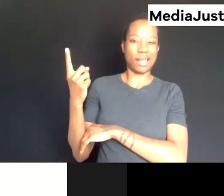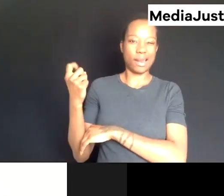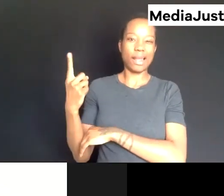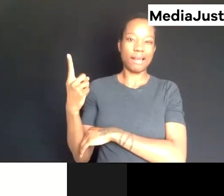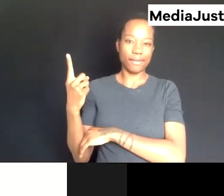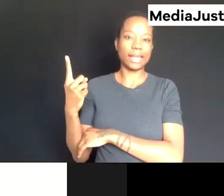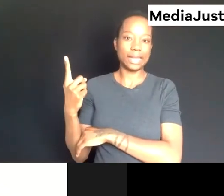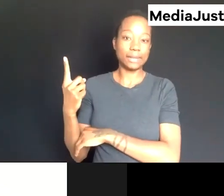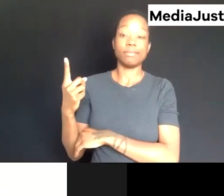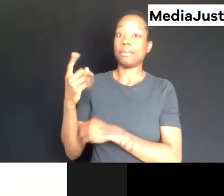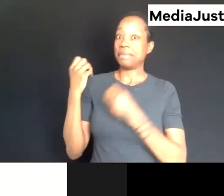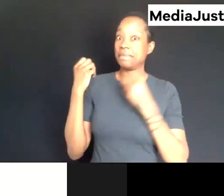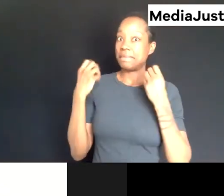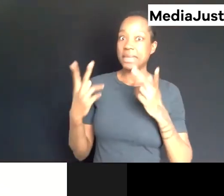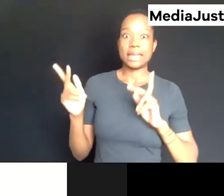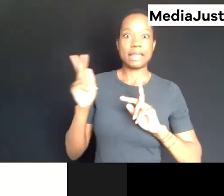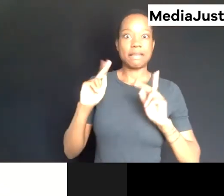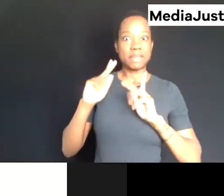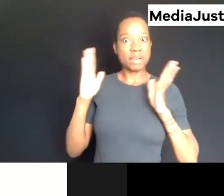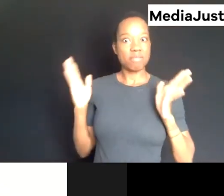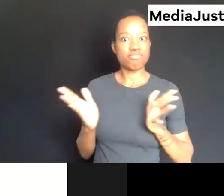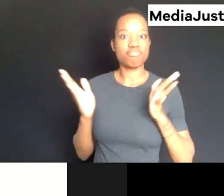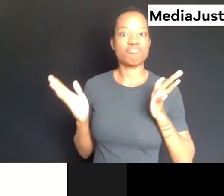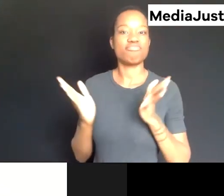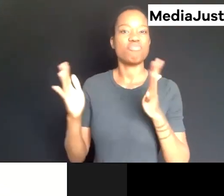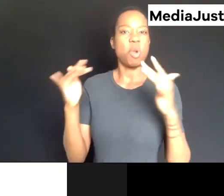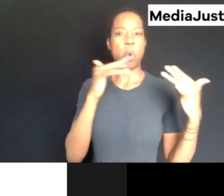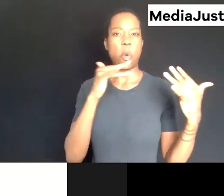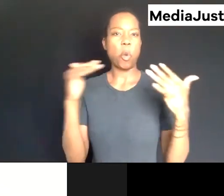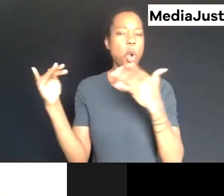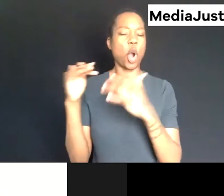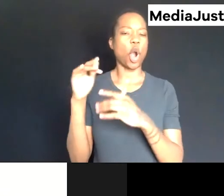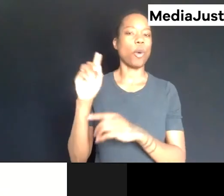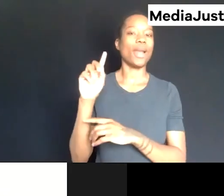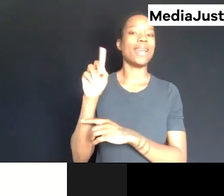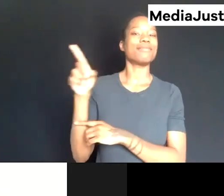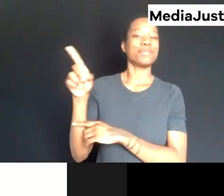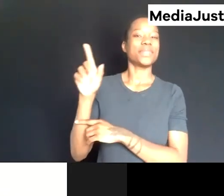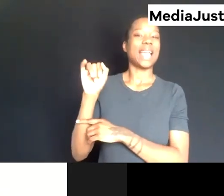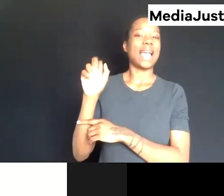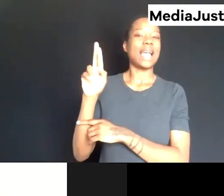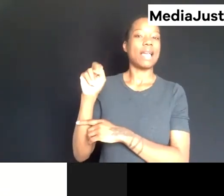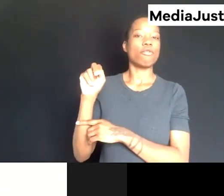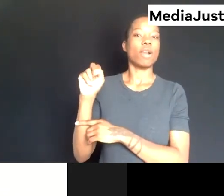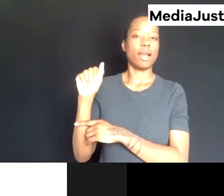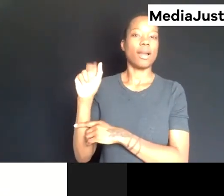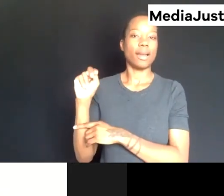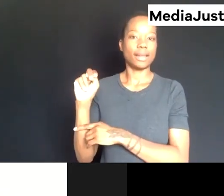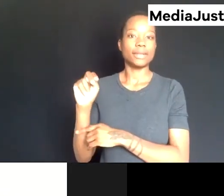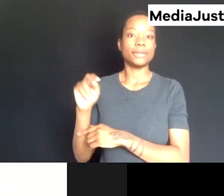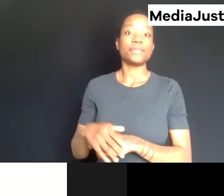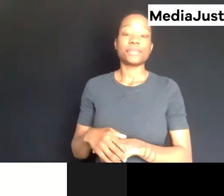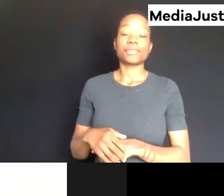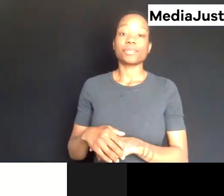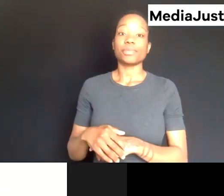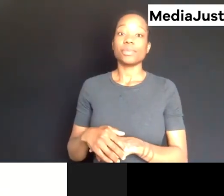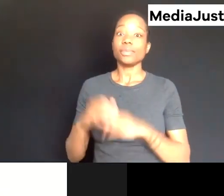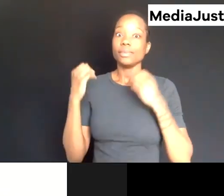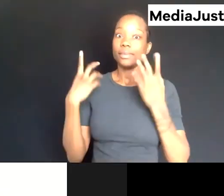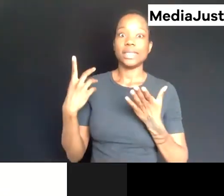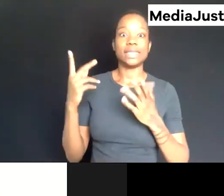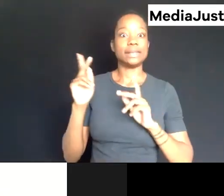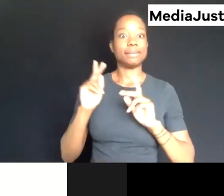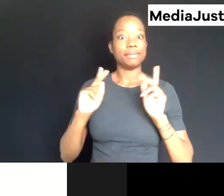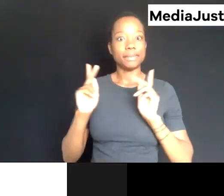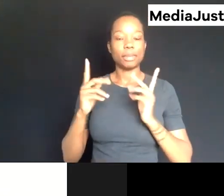in Iraq, I would see constant coverage of people talking about why it made sense to go into, you